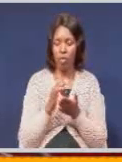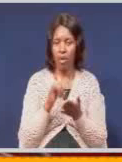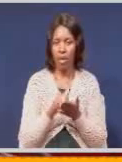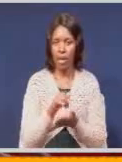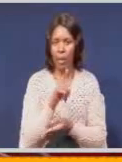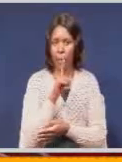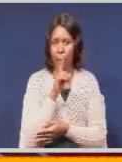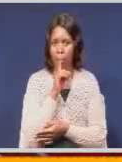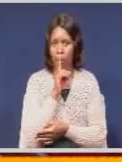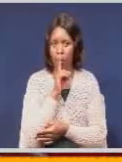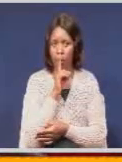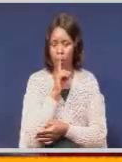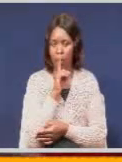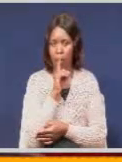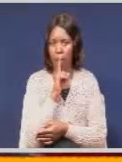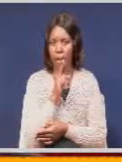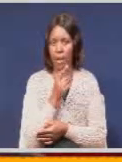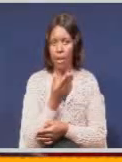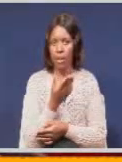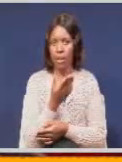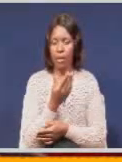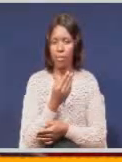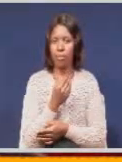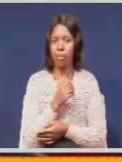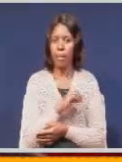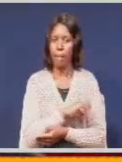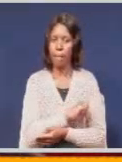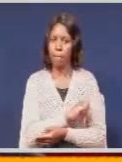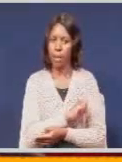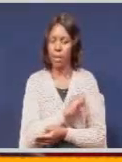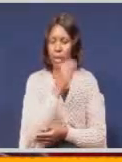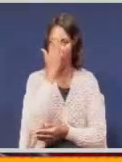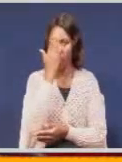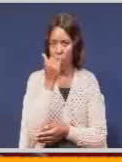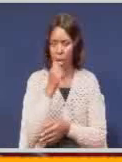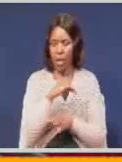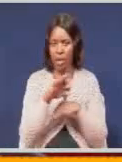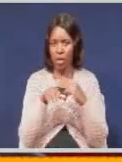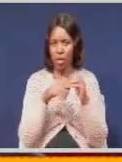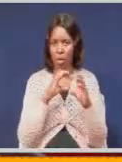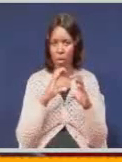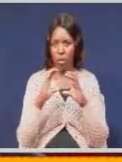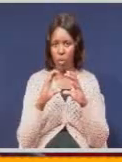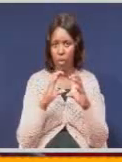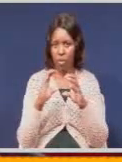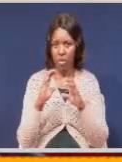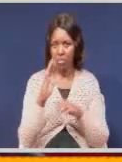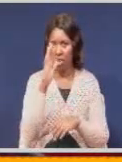quite hardy on this journey, because in all those communications, I